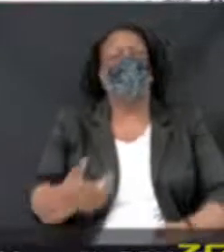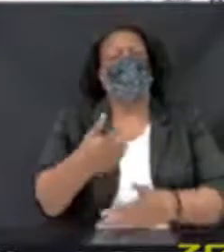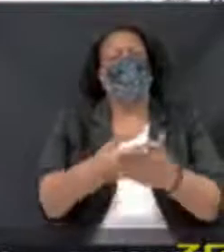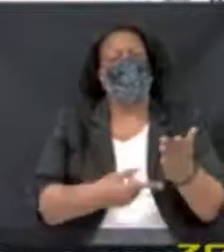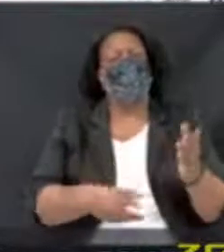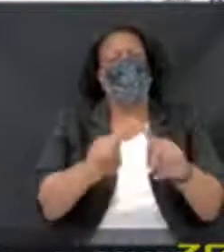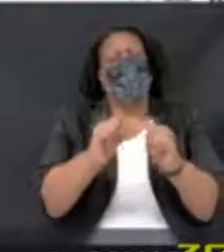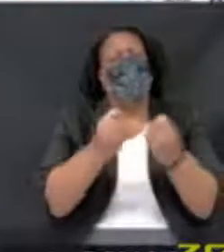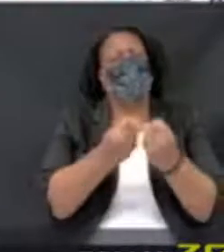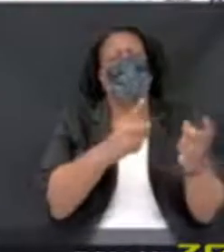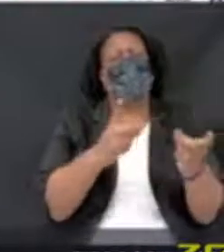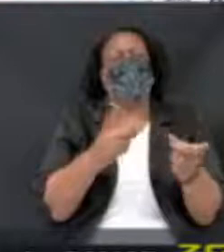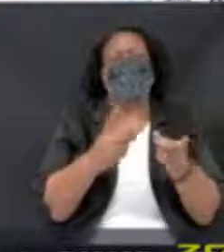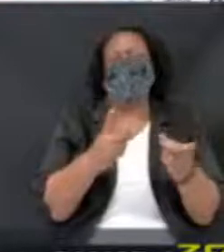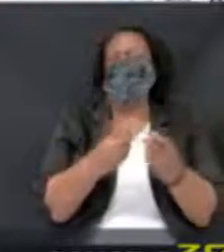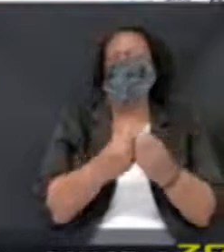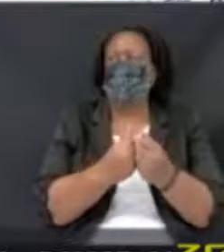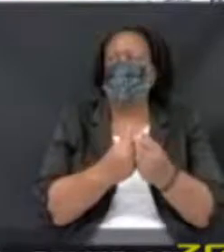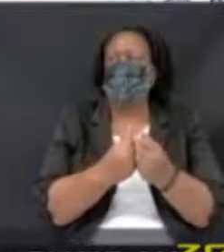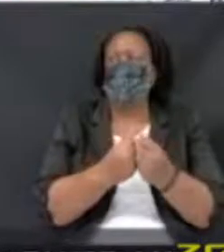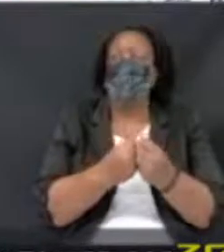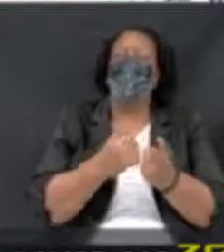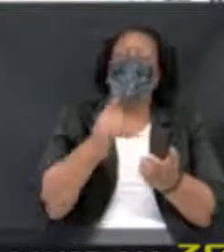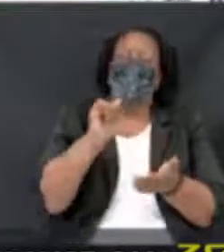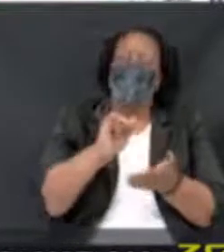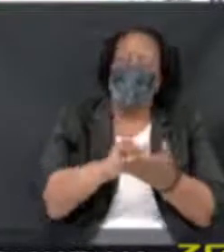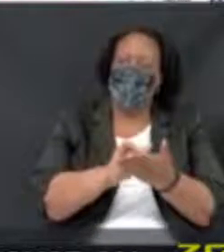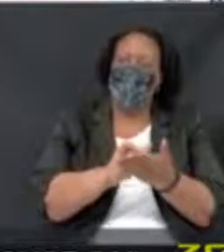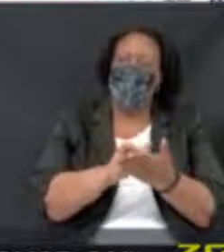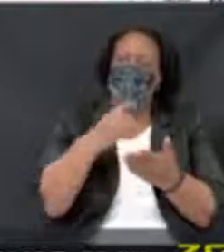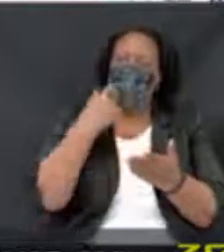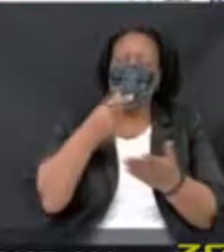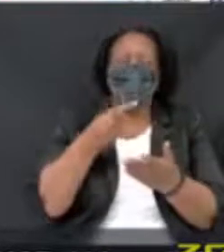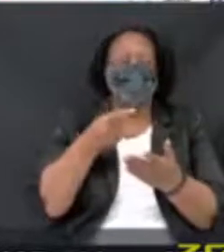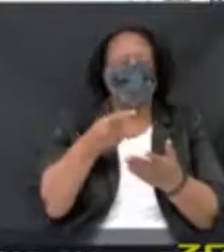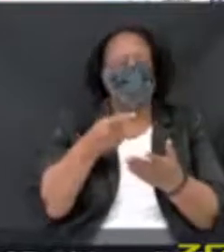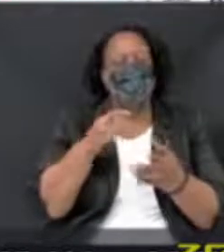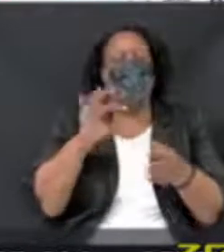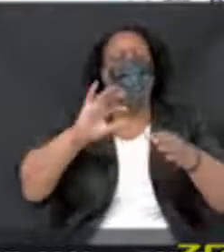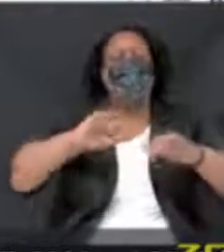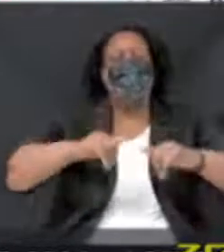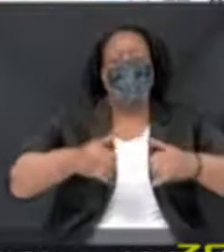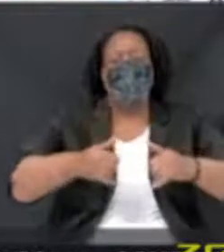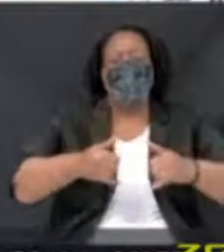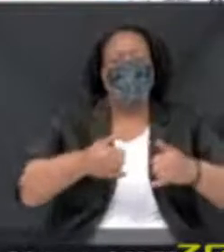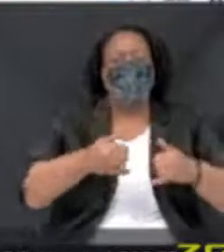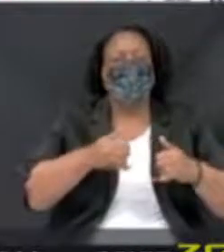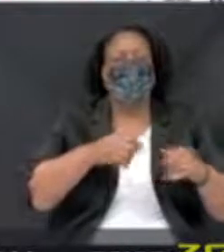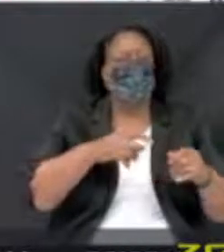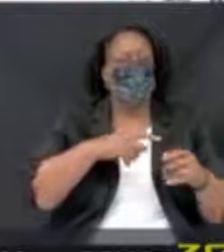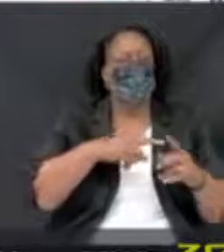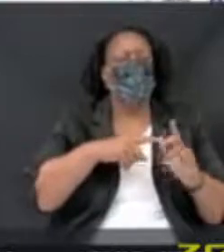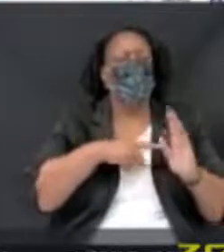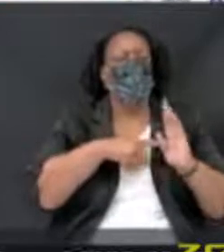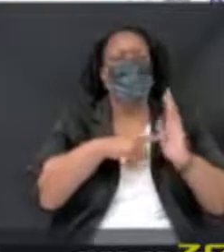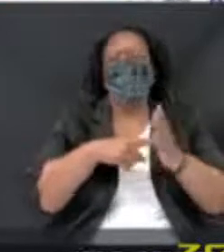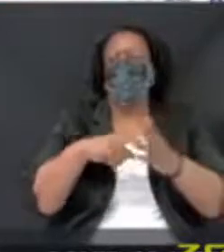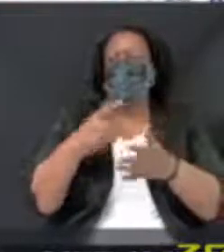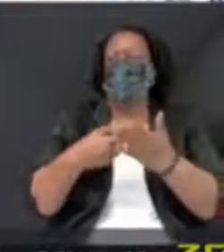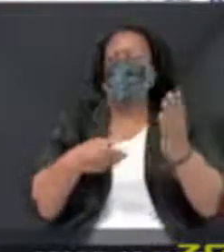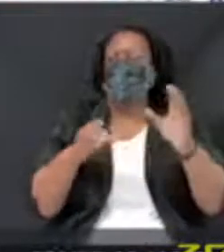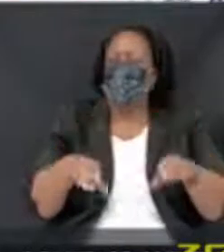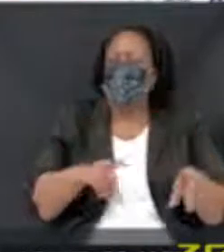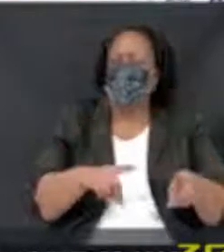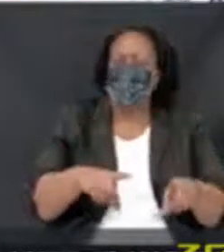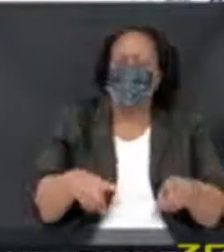Force is responsible for the coordination of the national response to COVID-19. The composition of the National COVID-19 Task Force